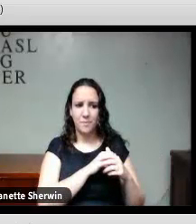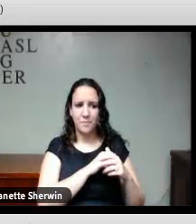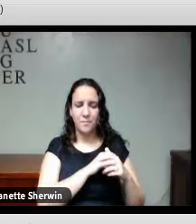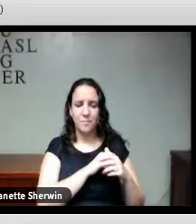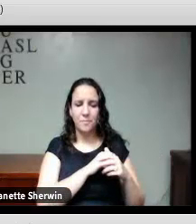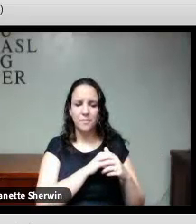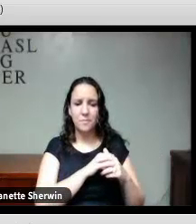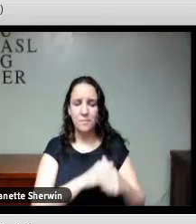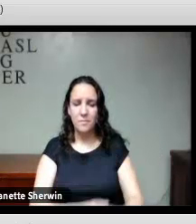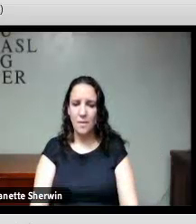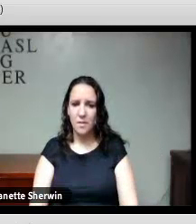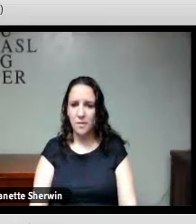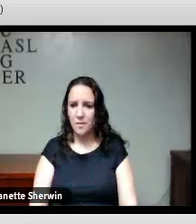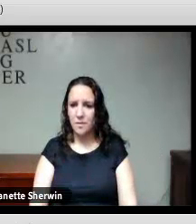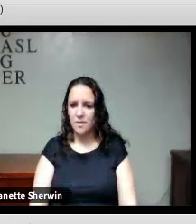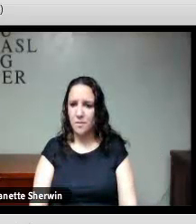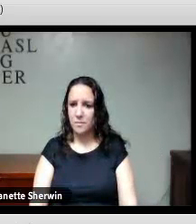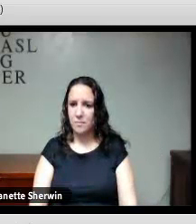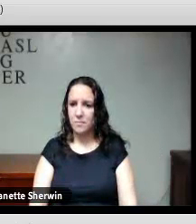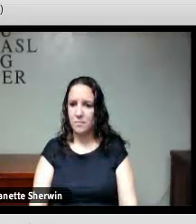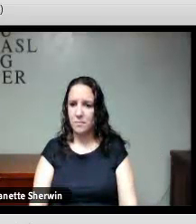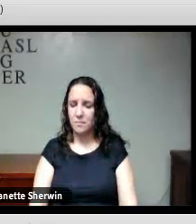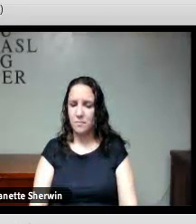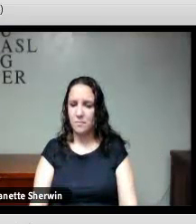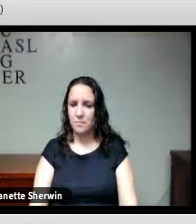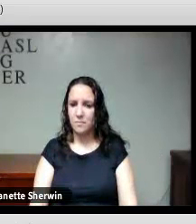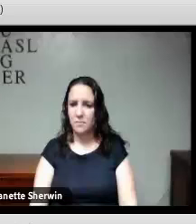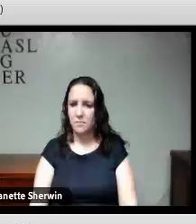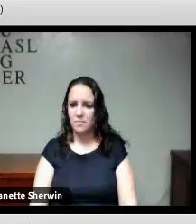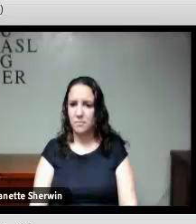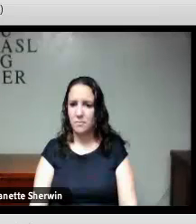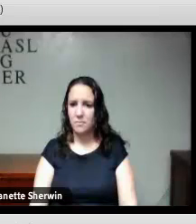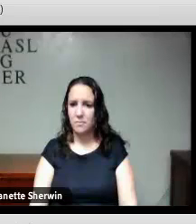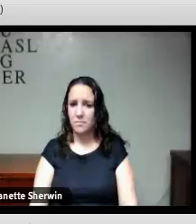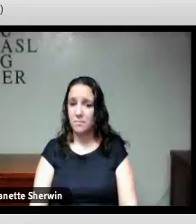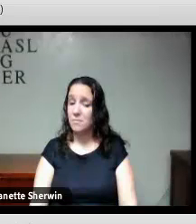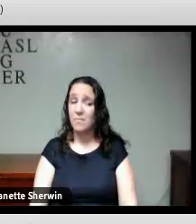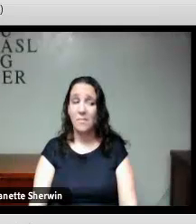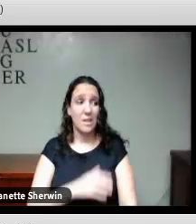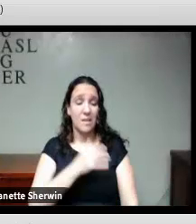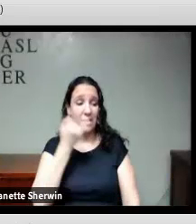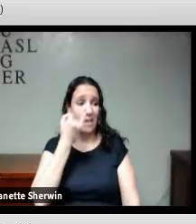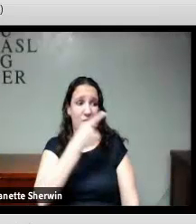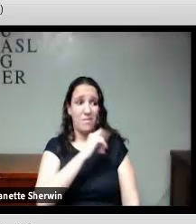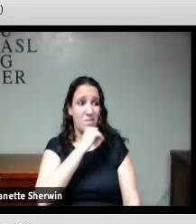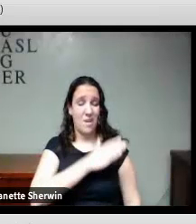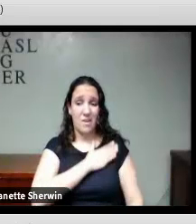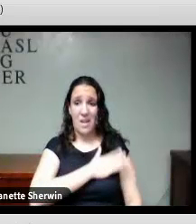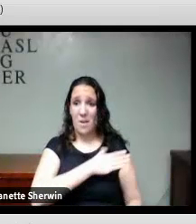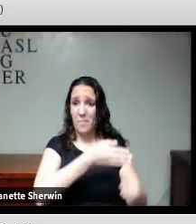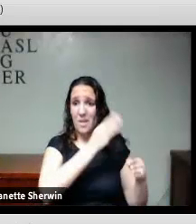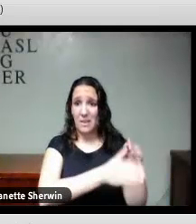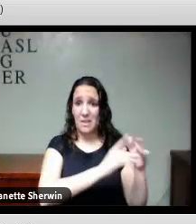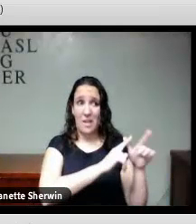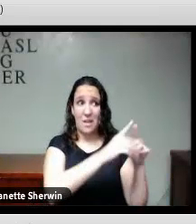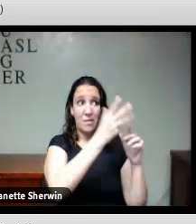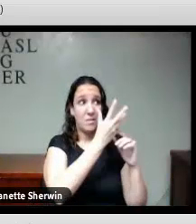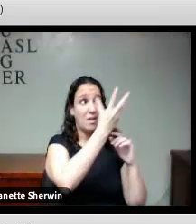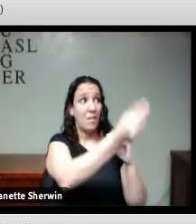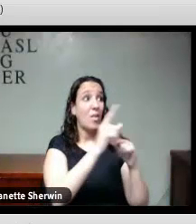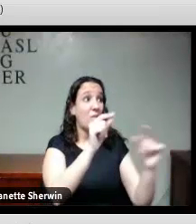to friends, neighbors, and family. Absolutely. You don't need that kind of publicity out in public, do you? You don't need people going out there